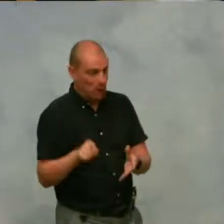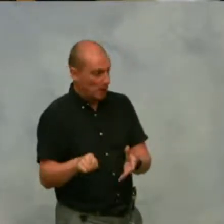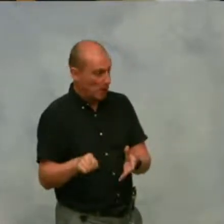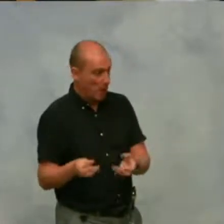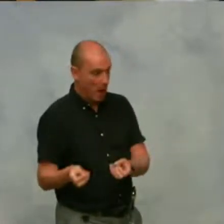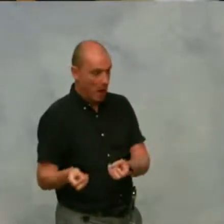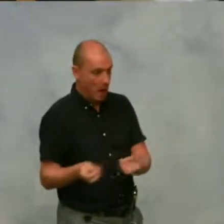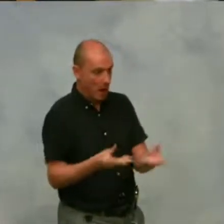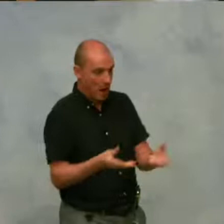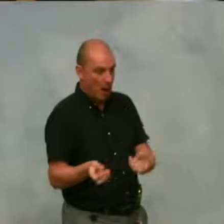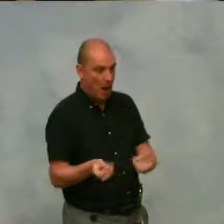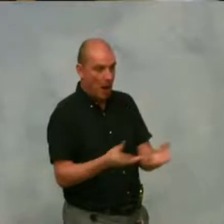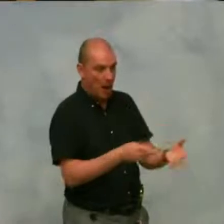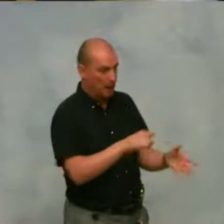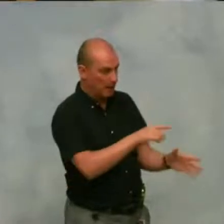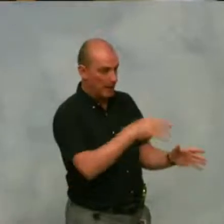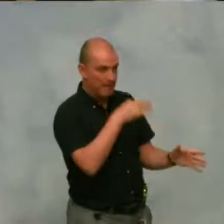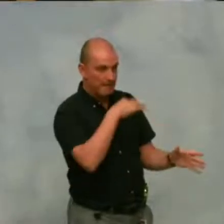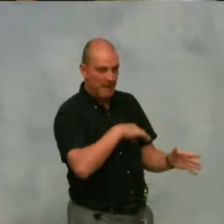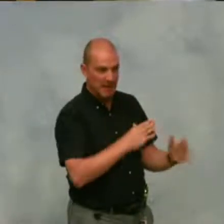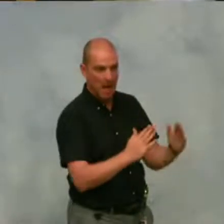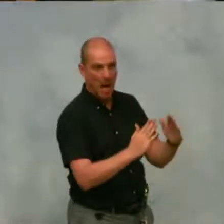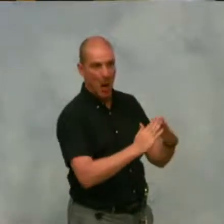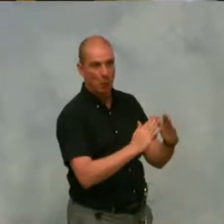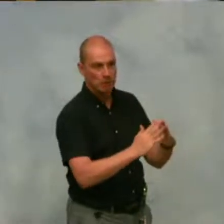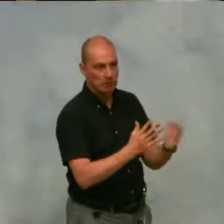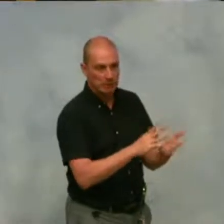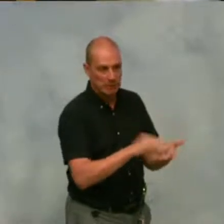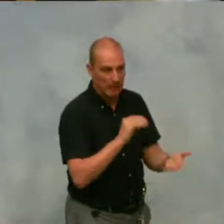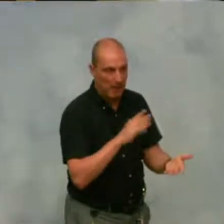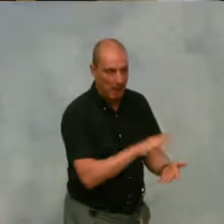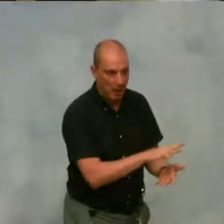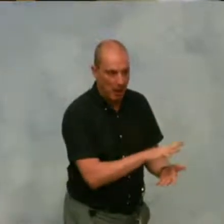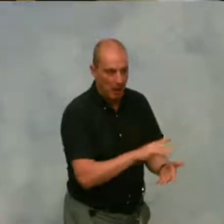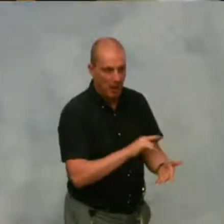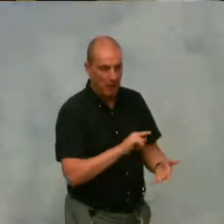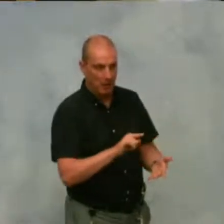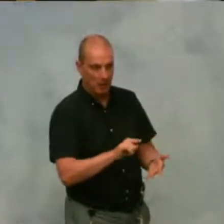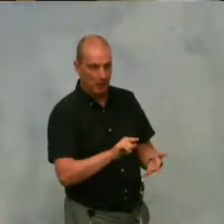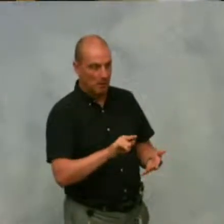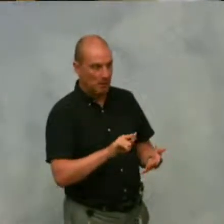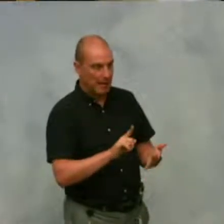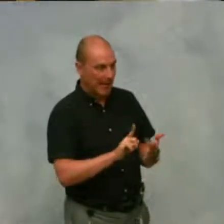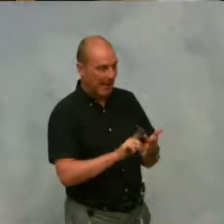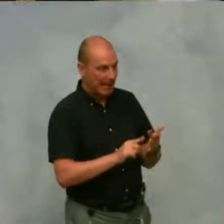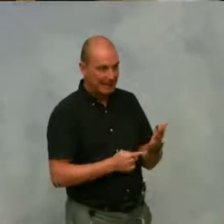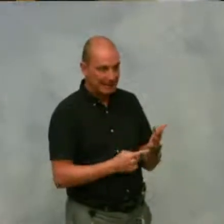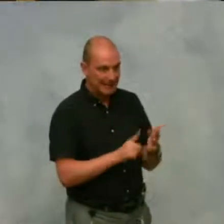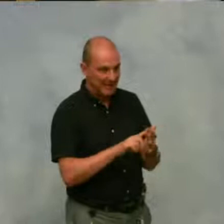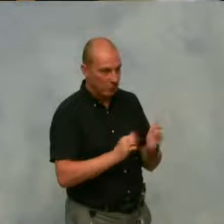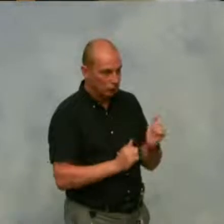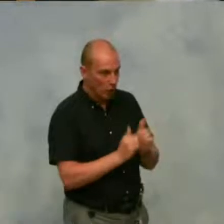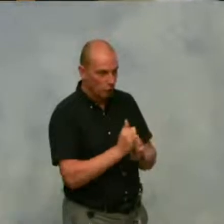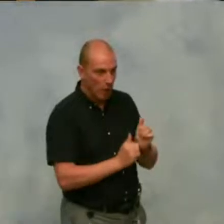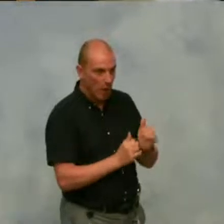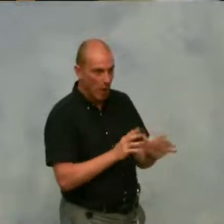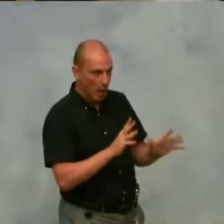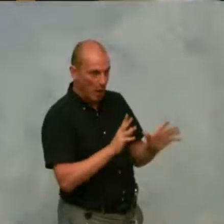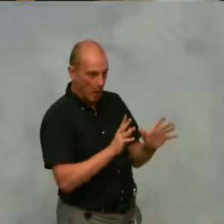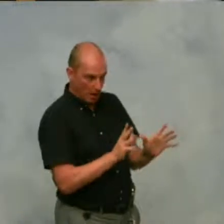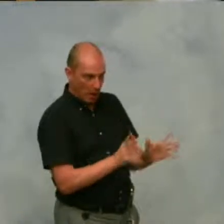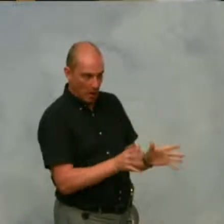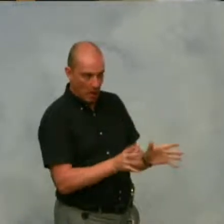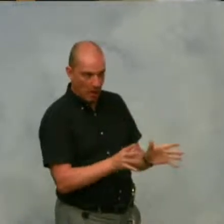amount of work that's got to be done for IT infrastructure, and given that the capital programme that was approved